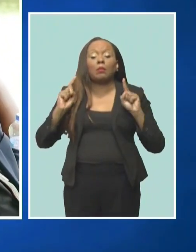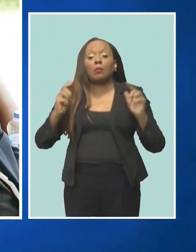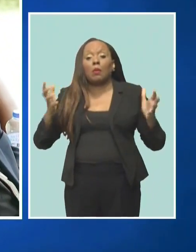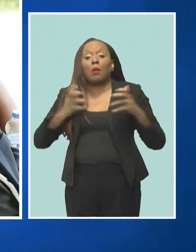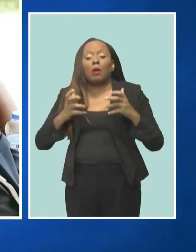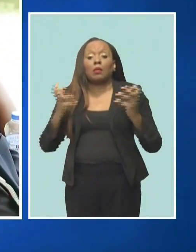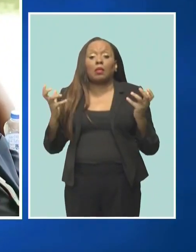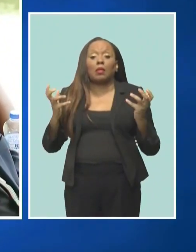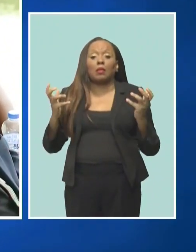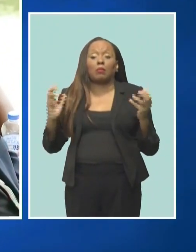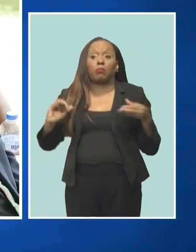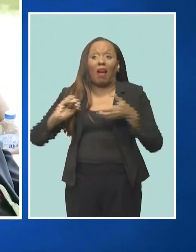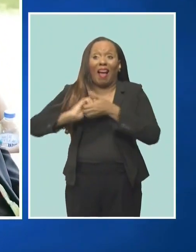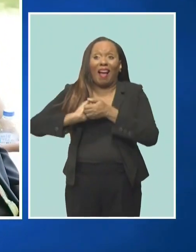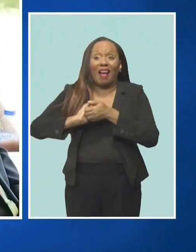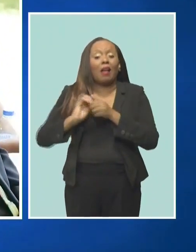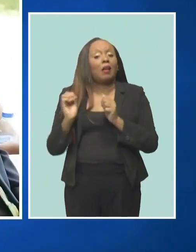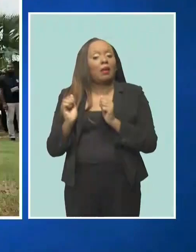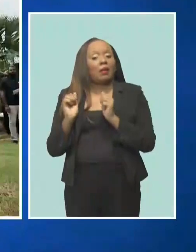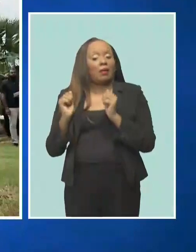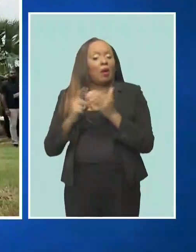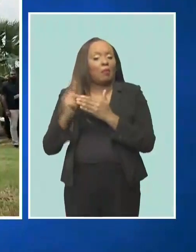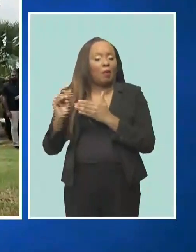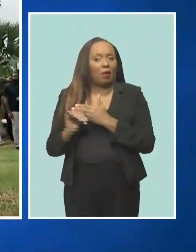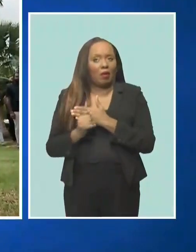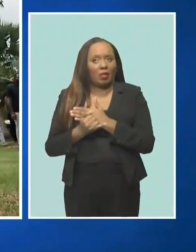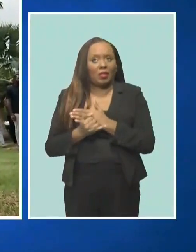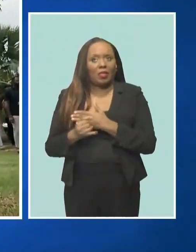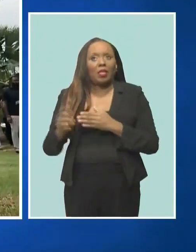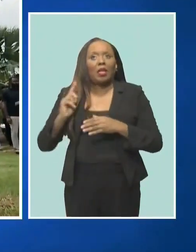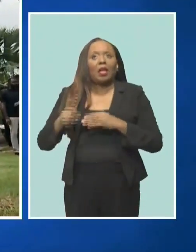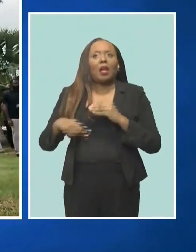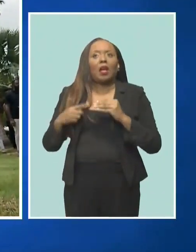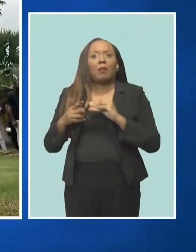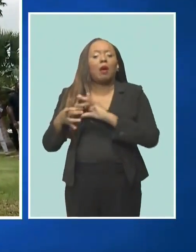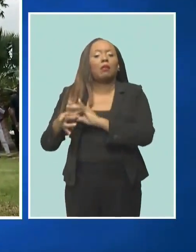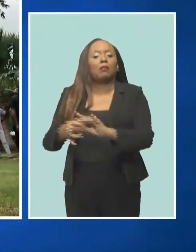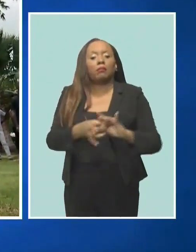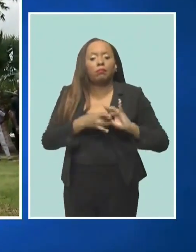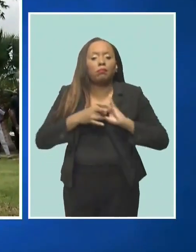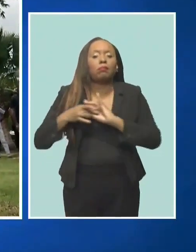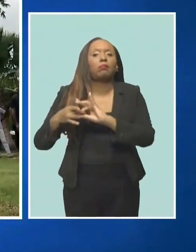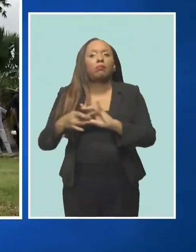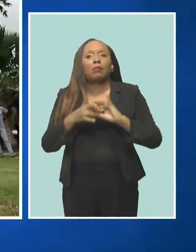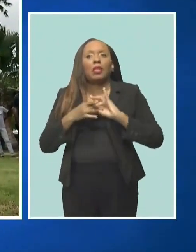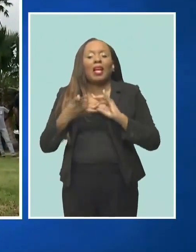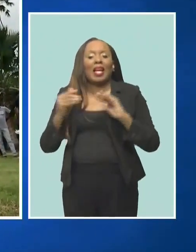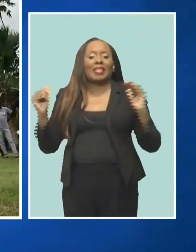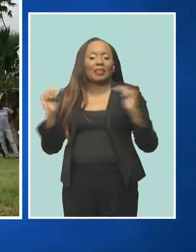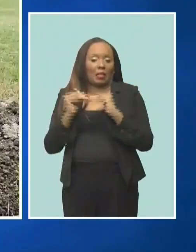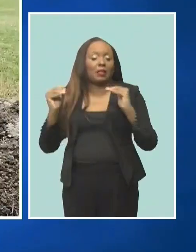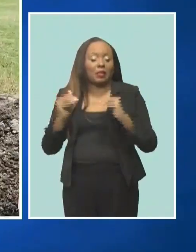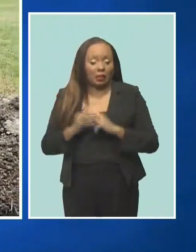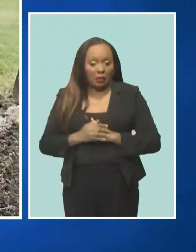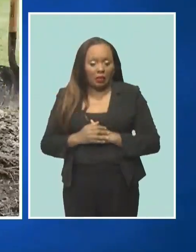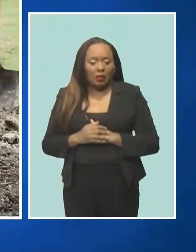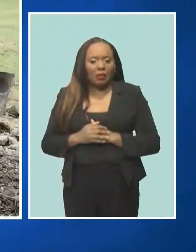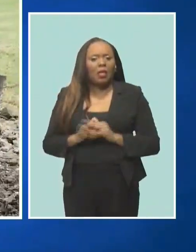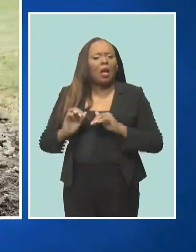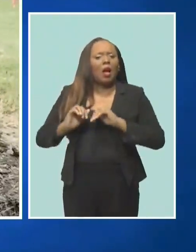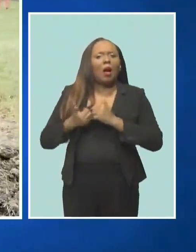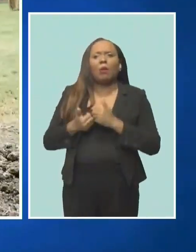on a project of reparative justice, renewal and reconciliation. As a start to these